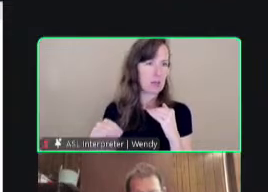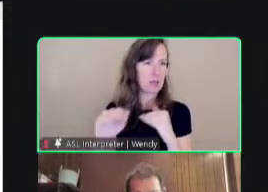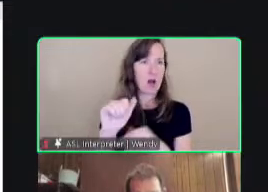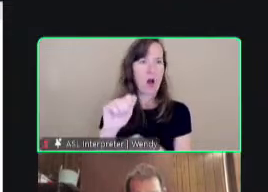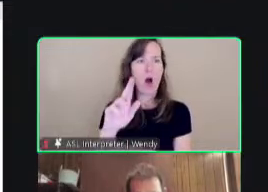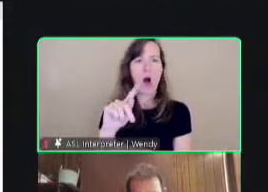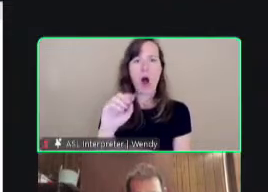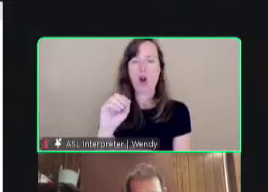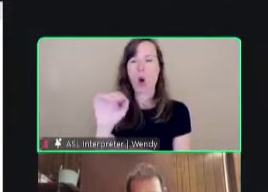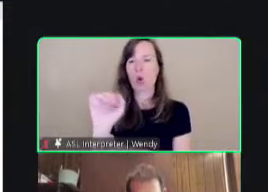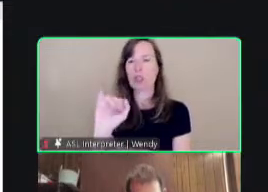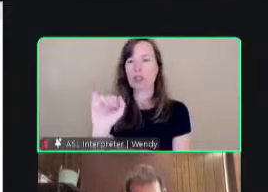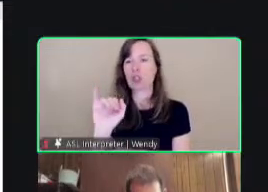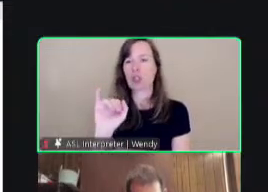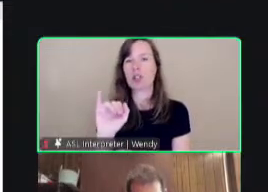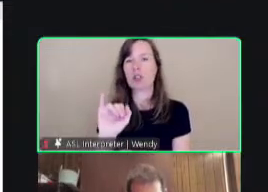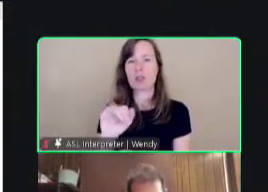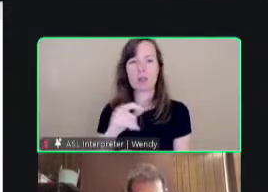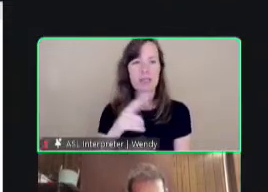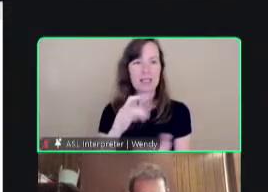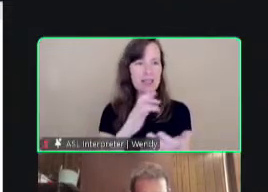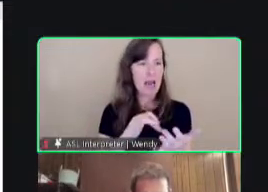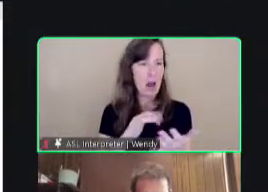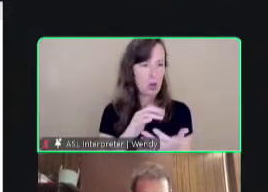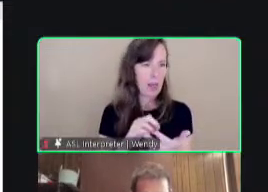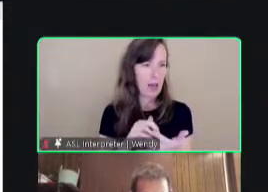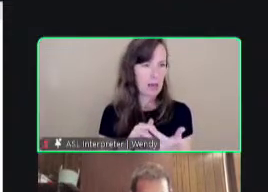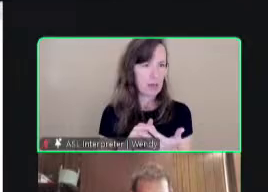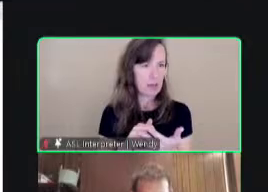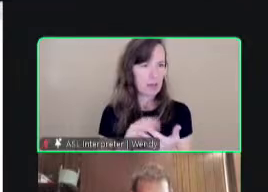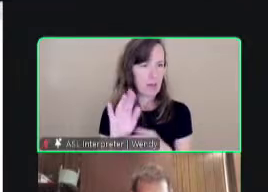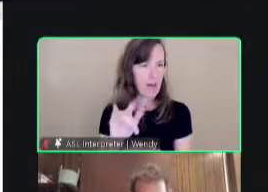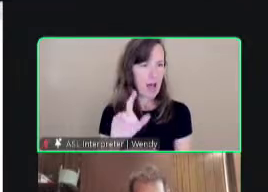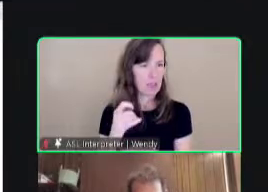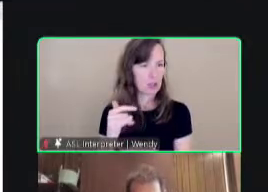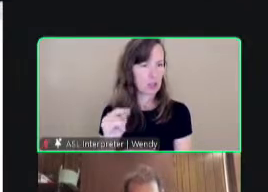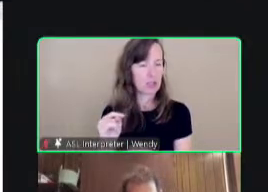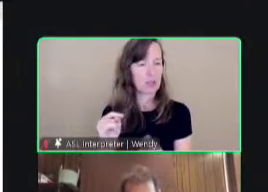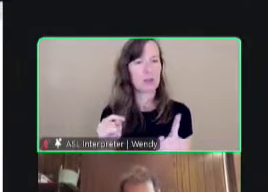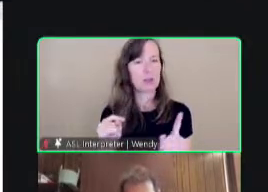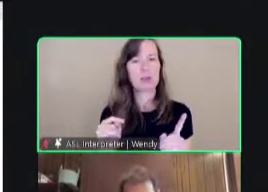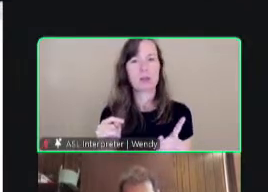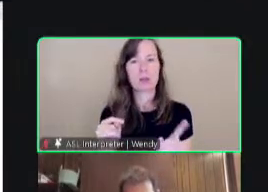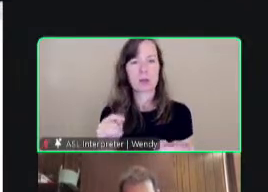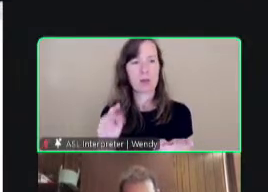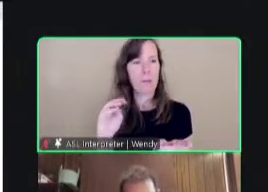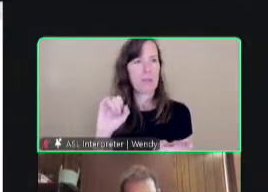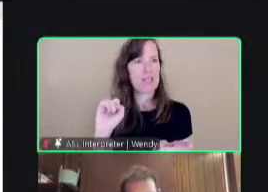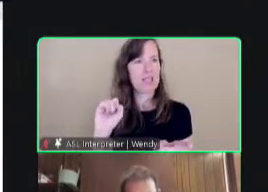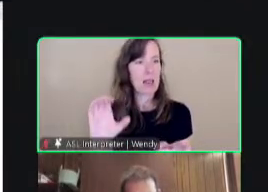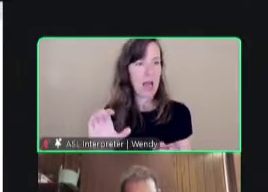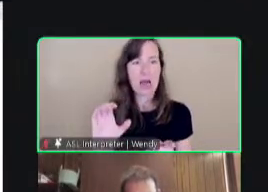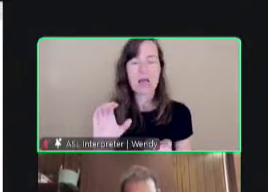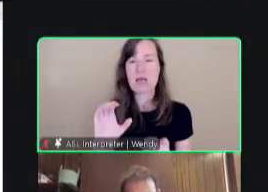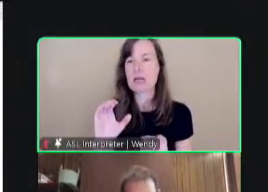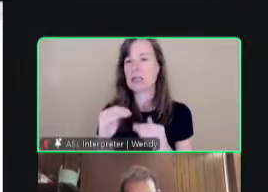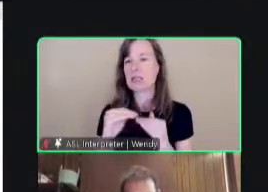Legit. You can see that we've tweaked down the materials and supplies. Miscellaneous is remaining